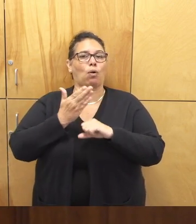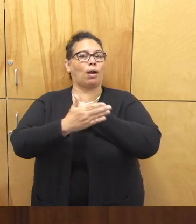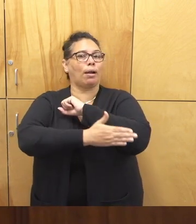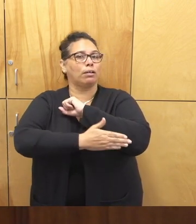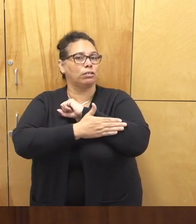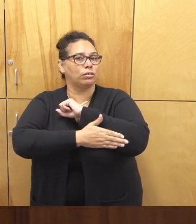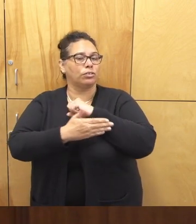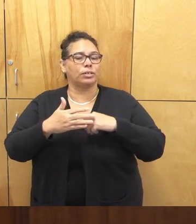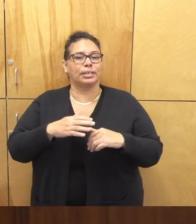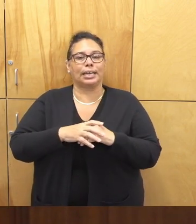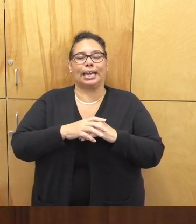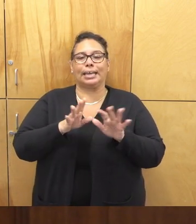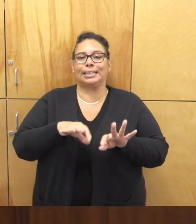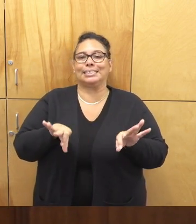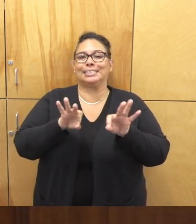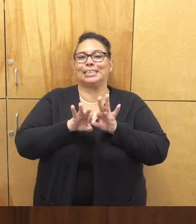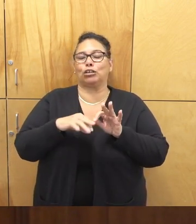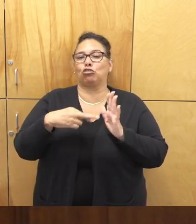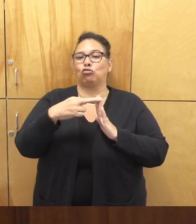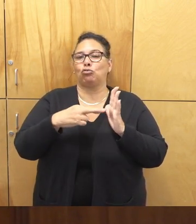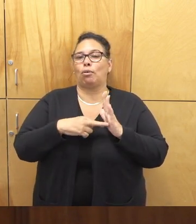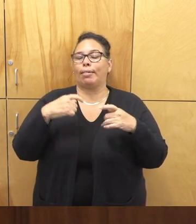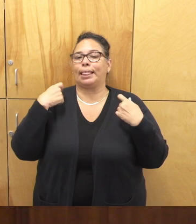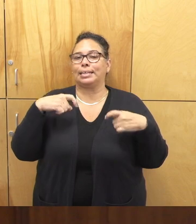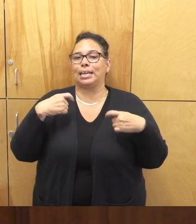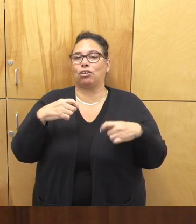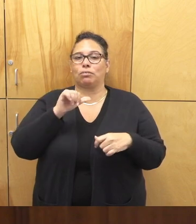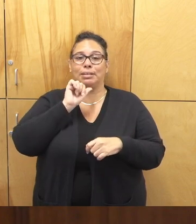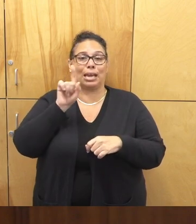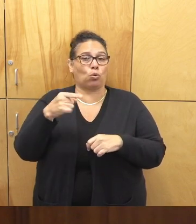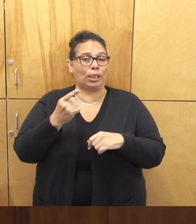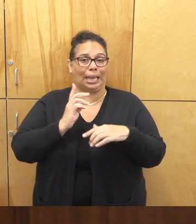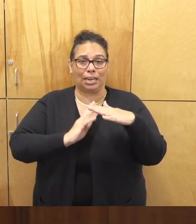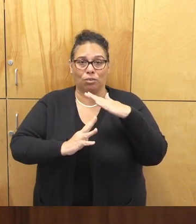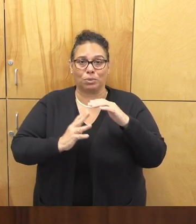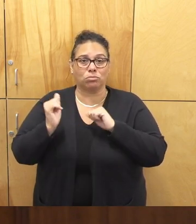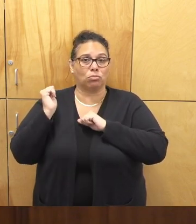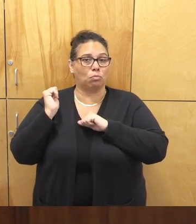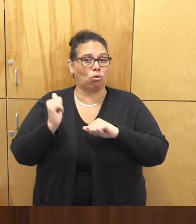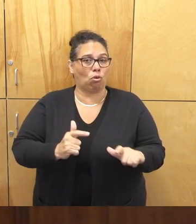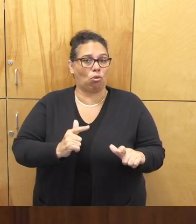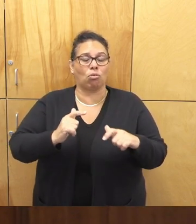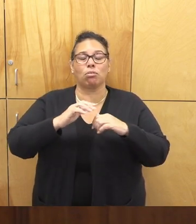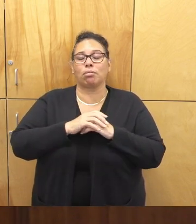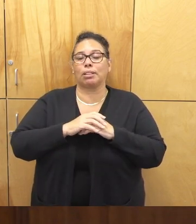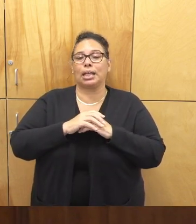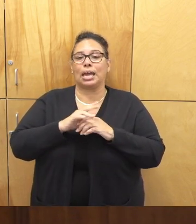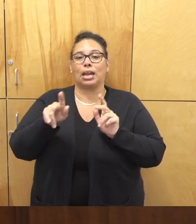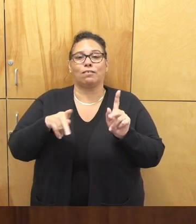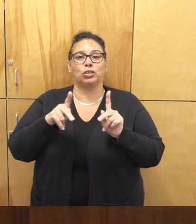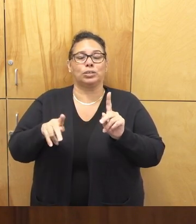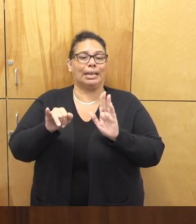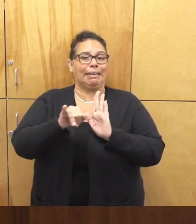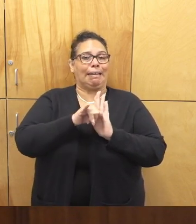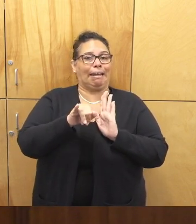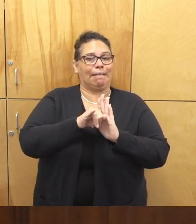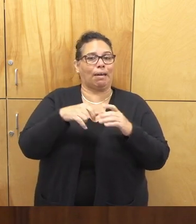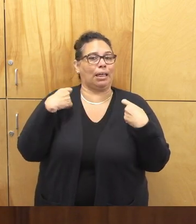and the essential role that Latinos, and not just immigrants, all Latinos, and folks that identify with